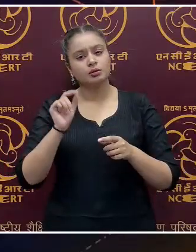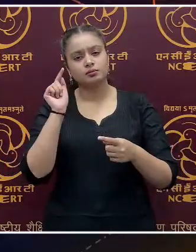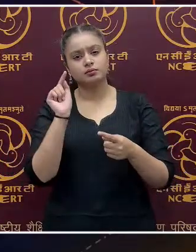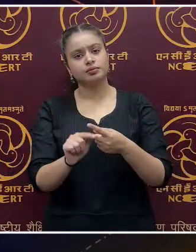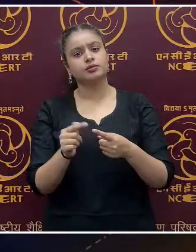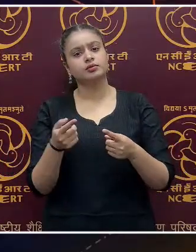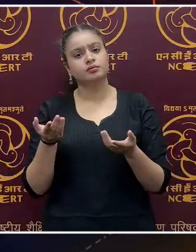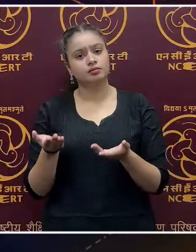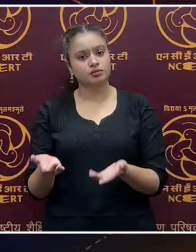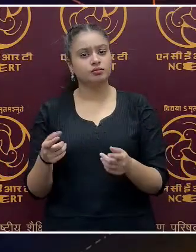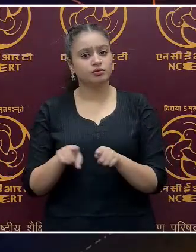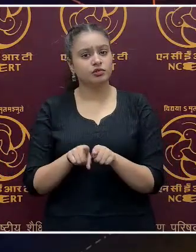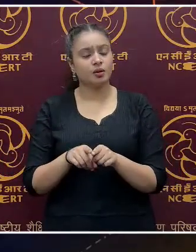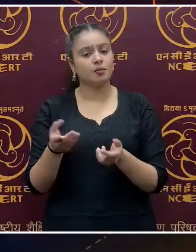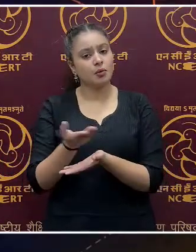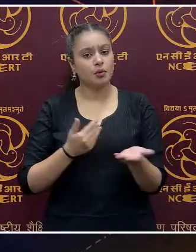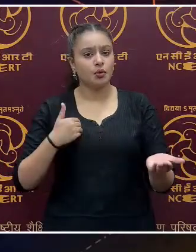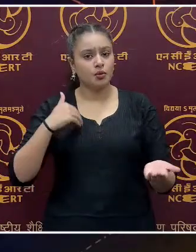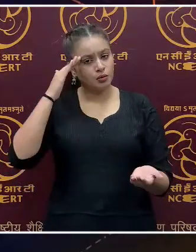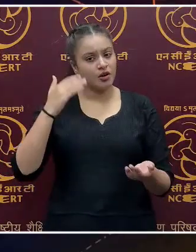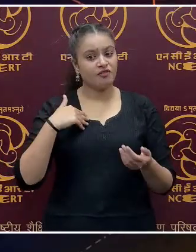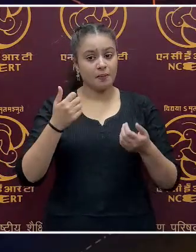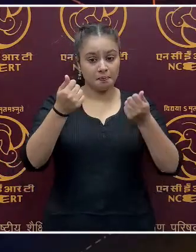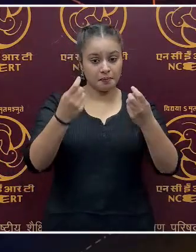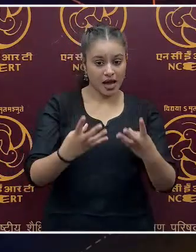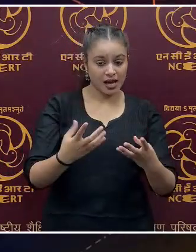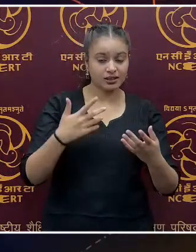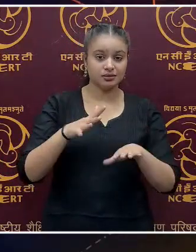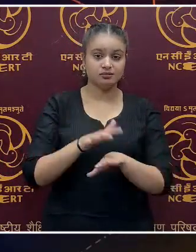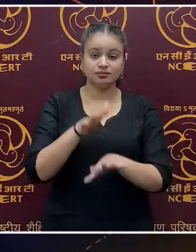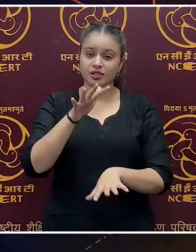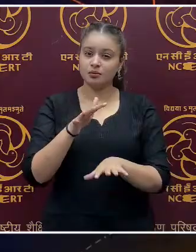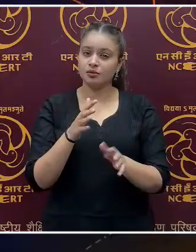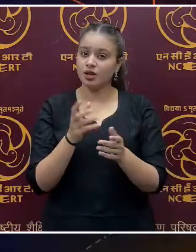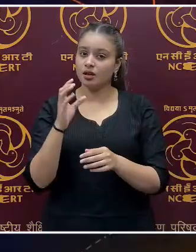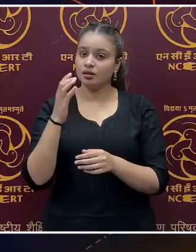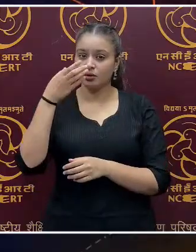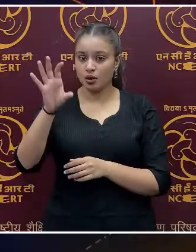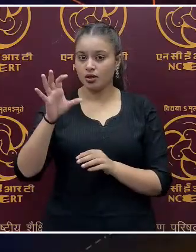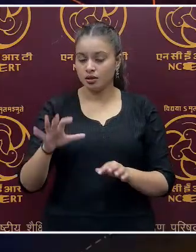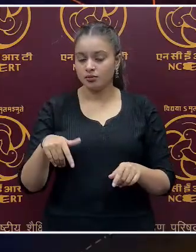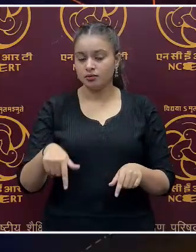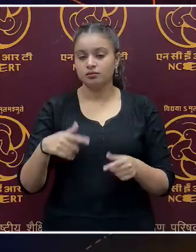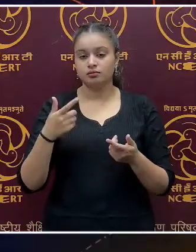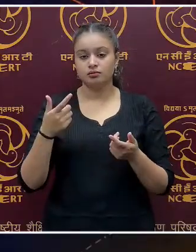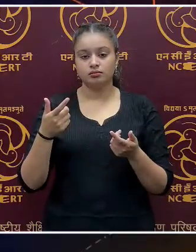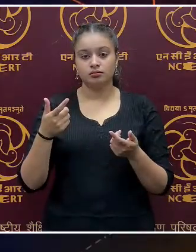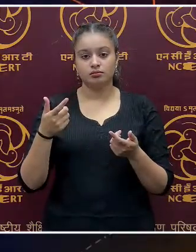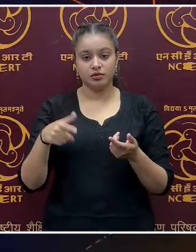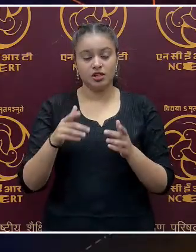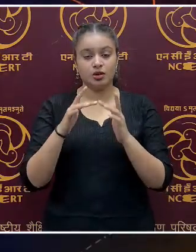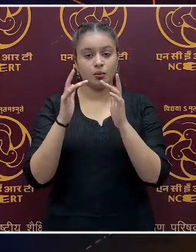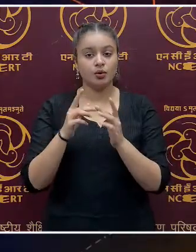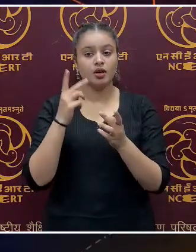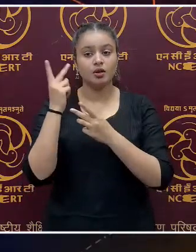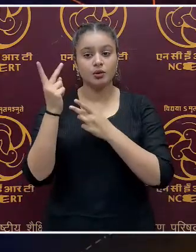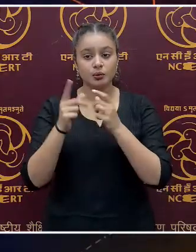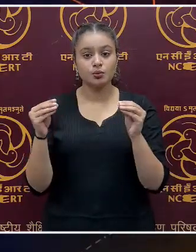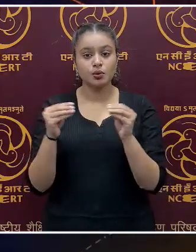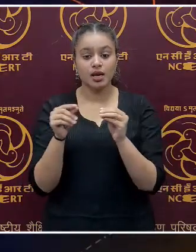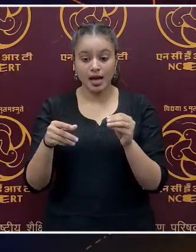know, mathematics somehow as an abstract sense, these virtual labs could convert the abstract sense